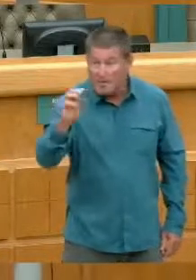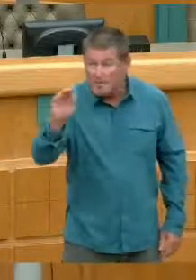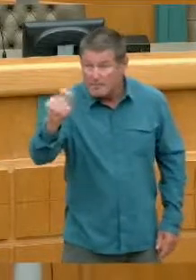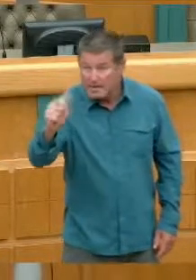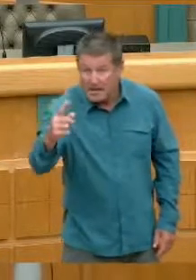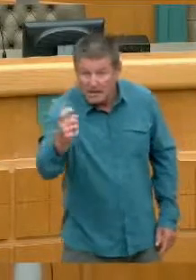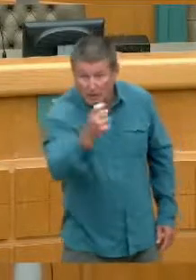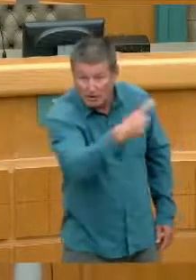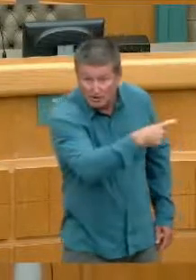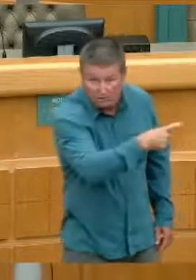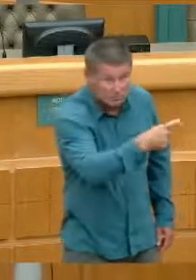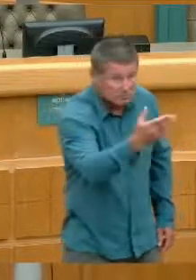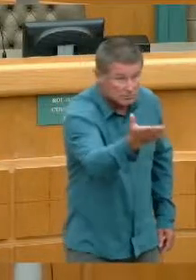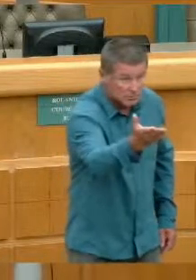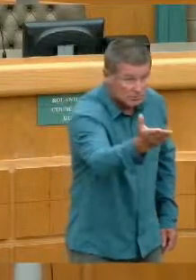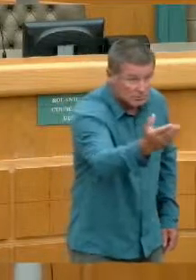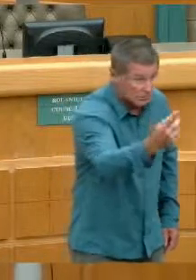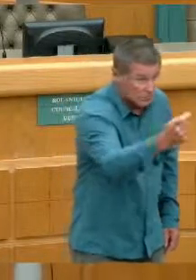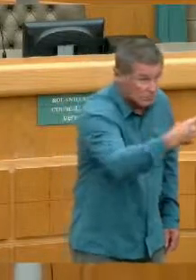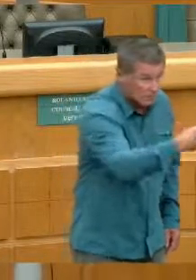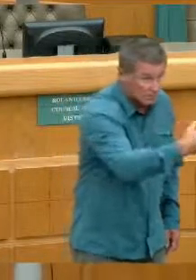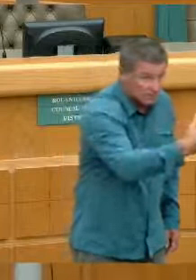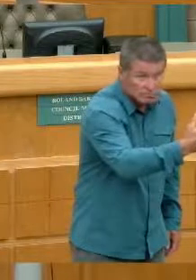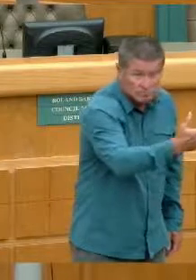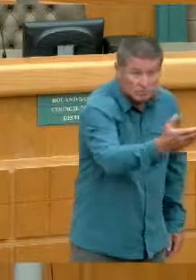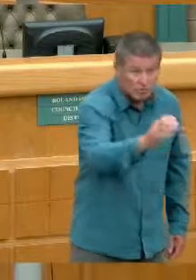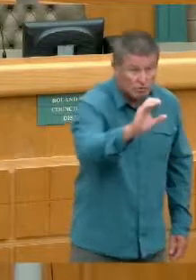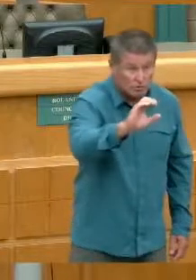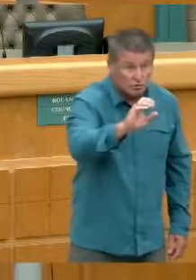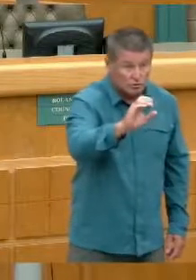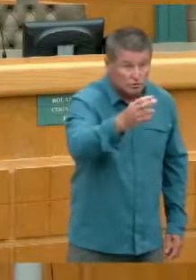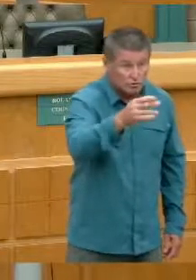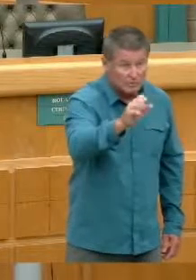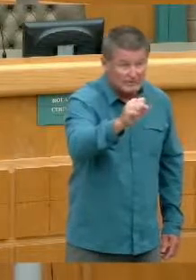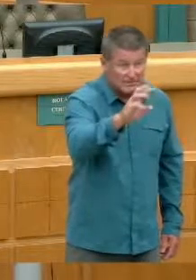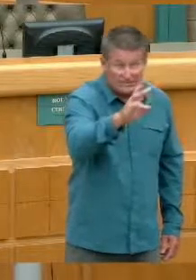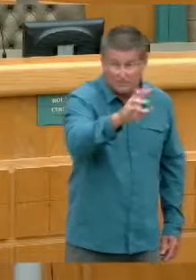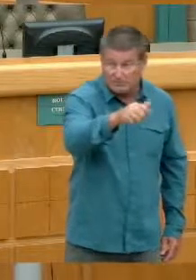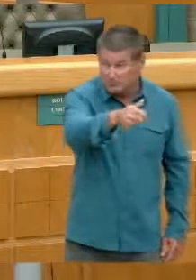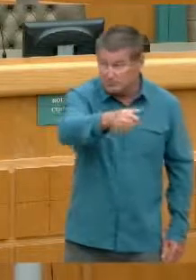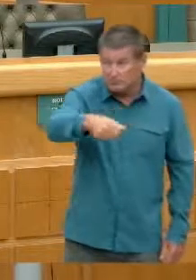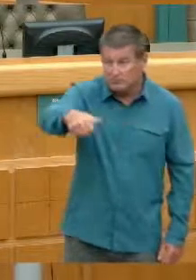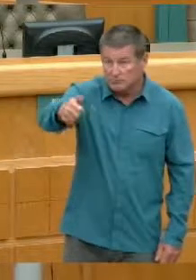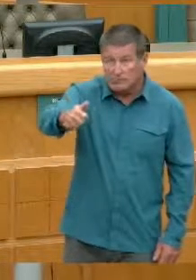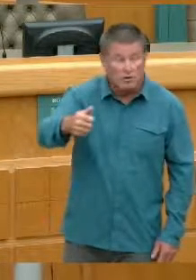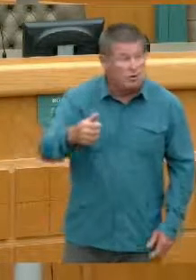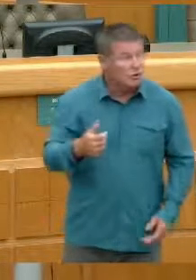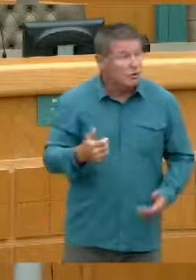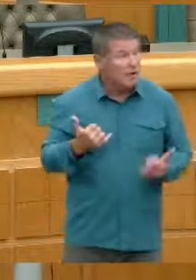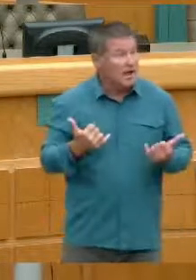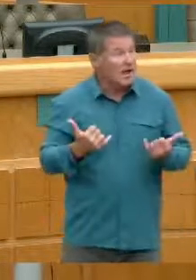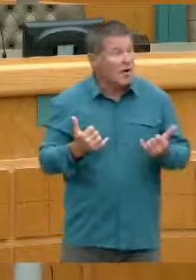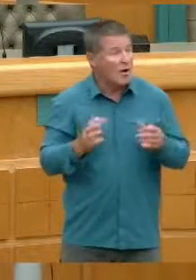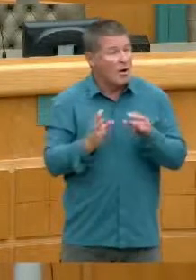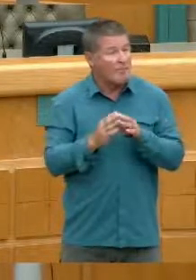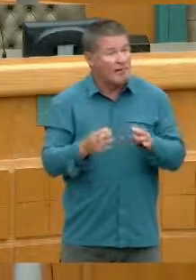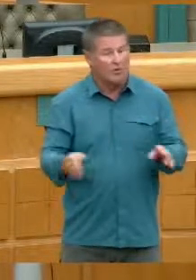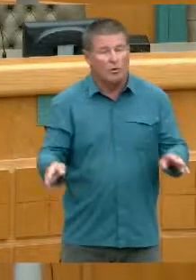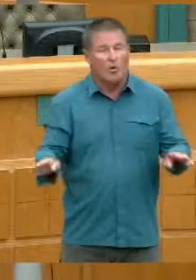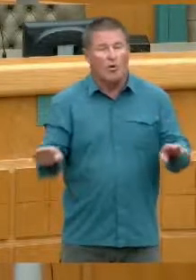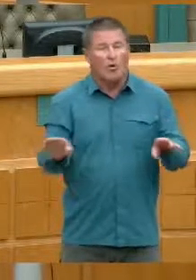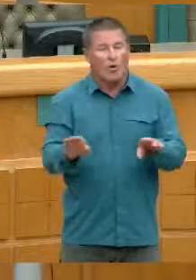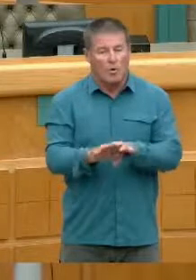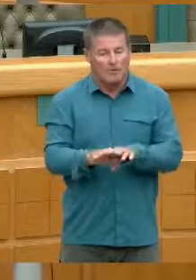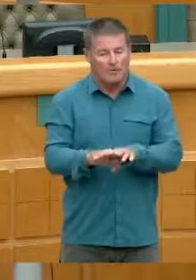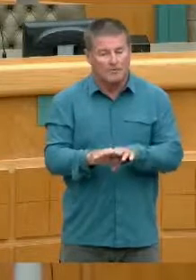regular topics? No, I think we're good. Chris Six, we're good? Okay, great. Well, that concludes our briefing for today. We want to